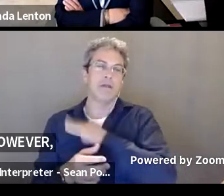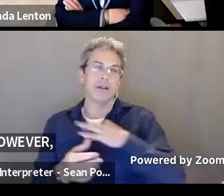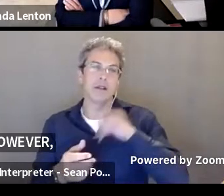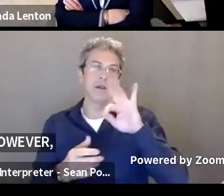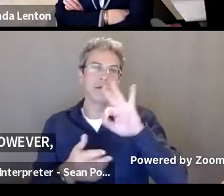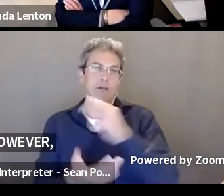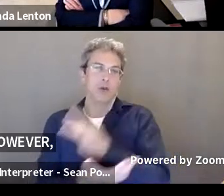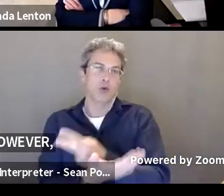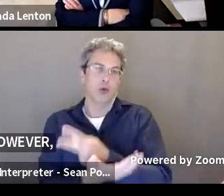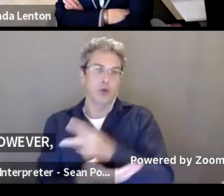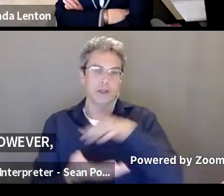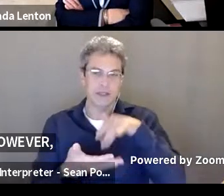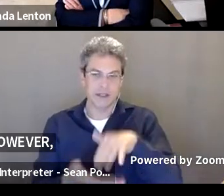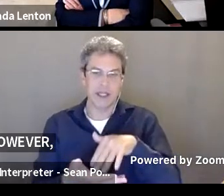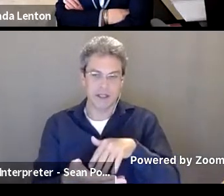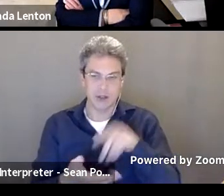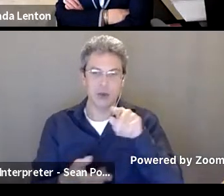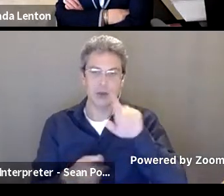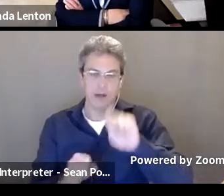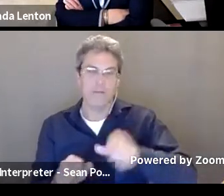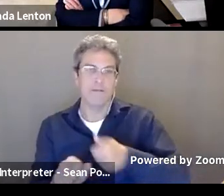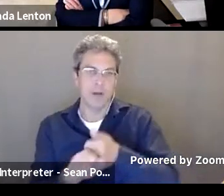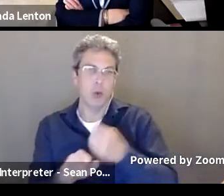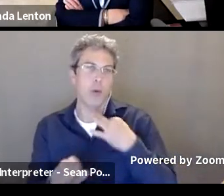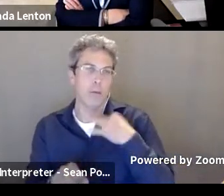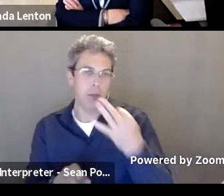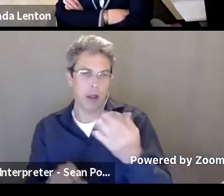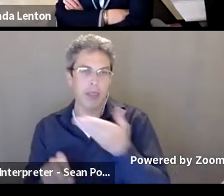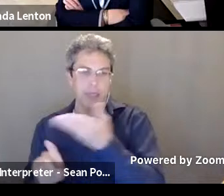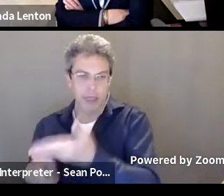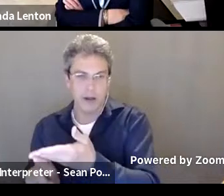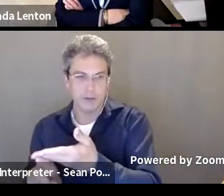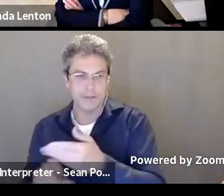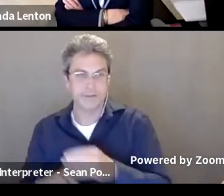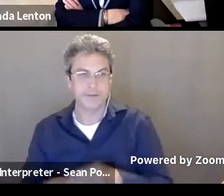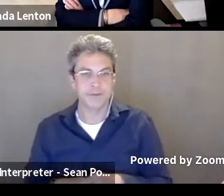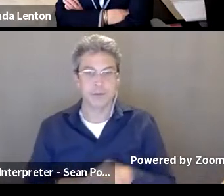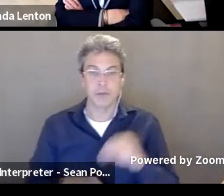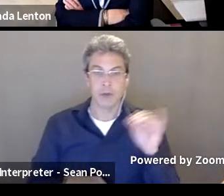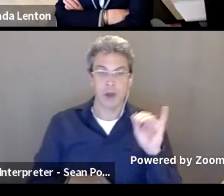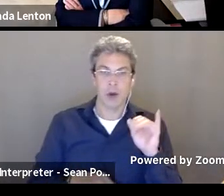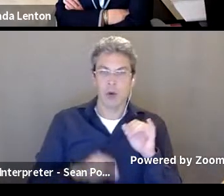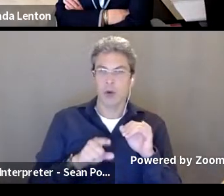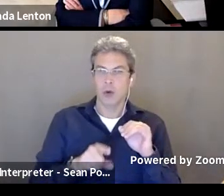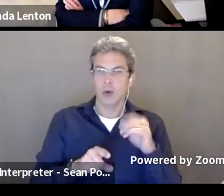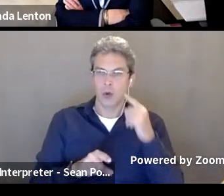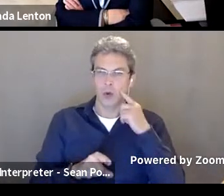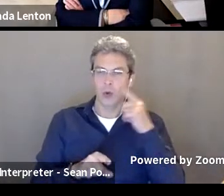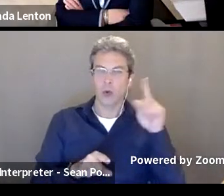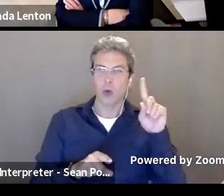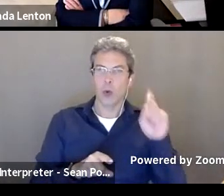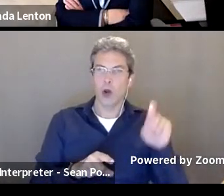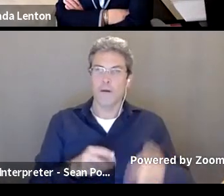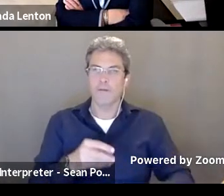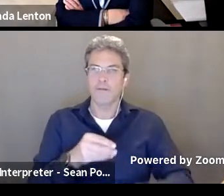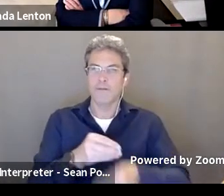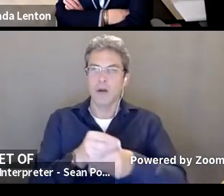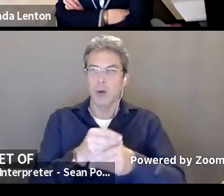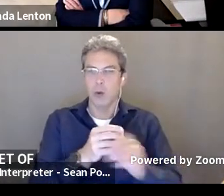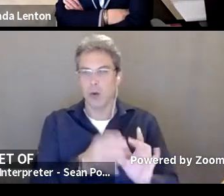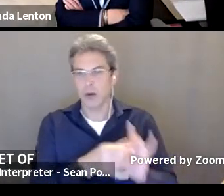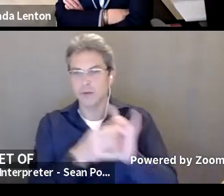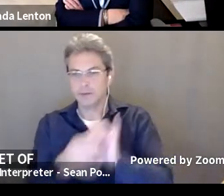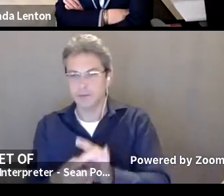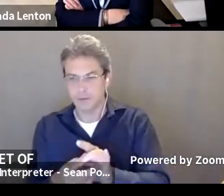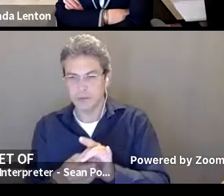We've just received a follow-up question to this sort of set of questions, and it looks like a participant is